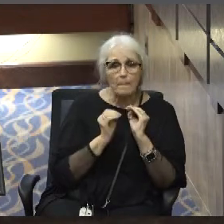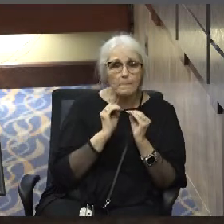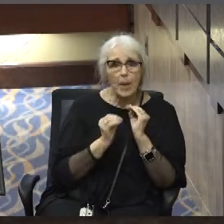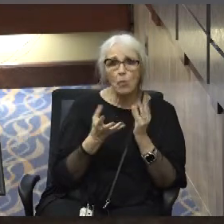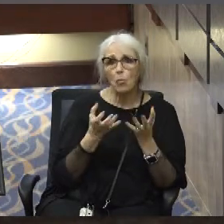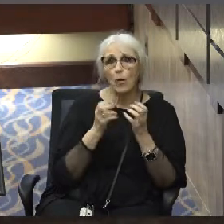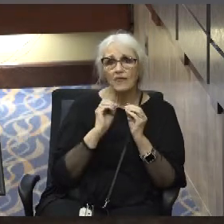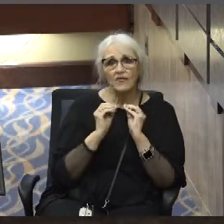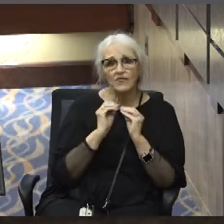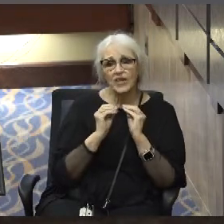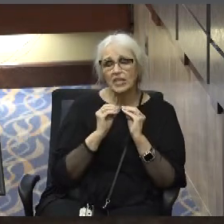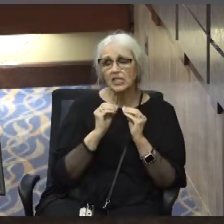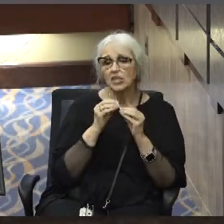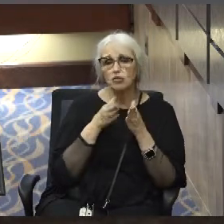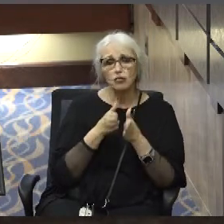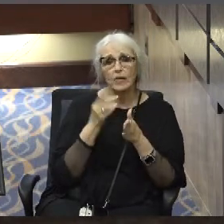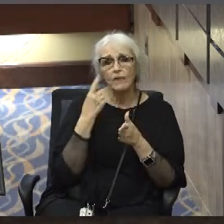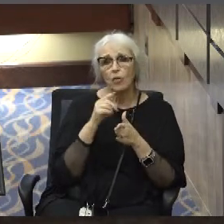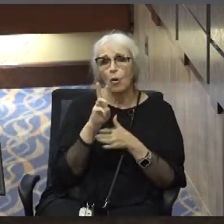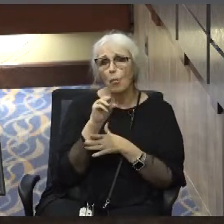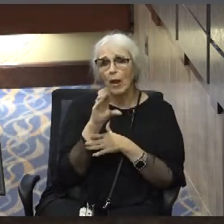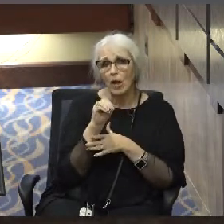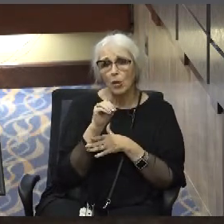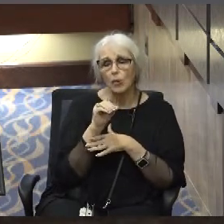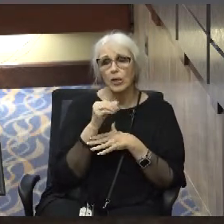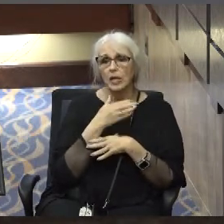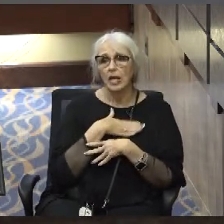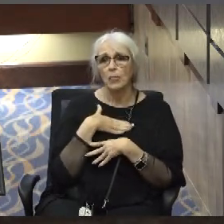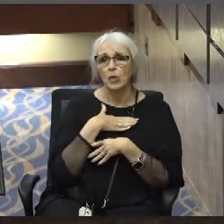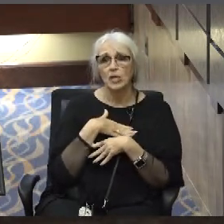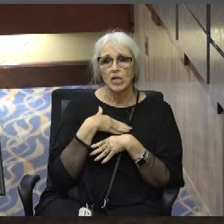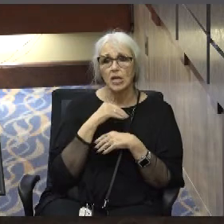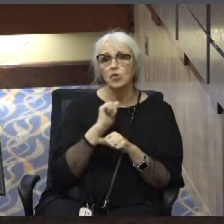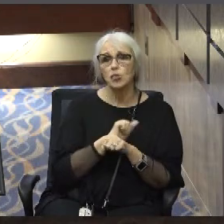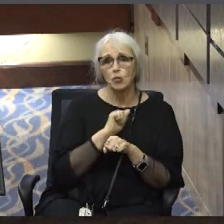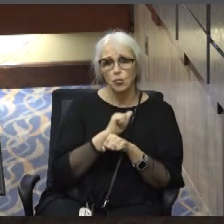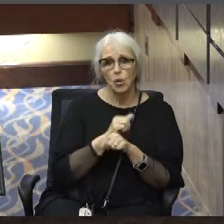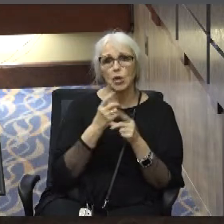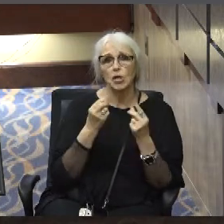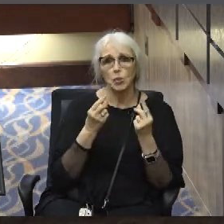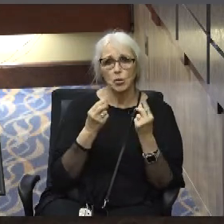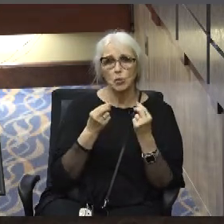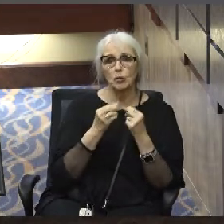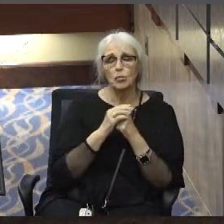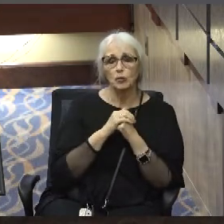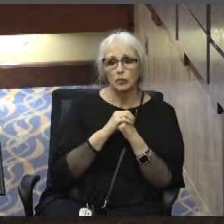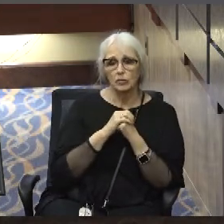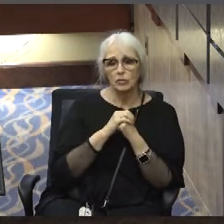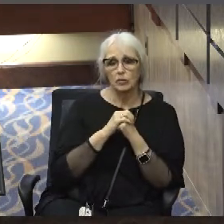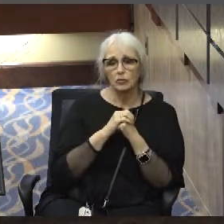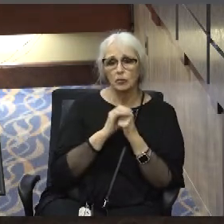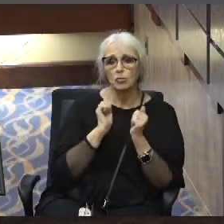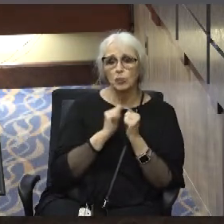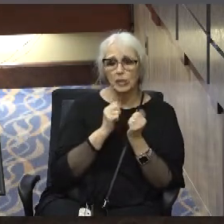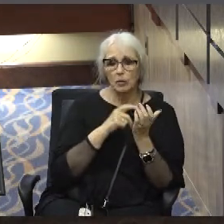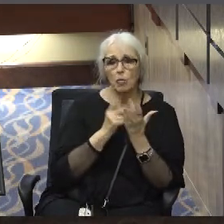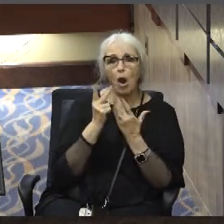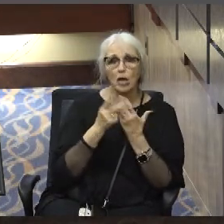streets for all Waco. And so I appreciate the work you're doing in tracking all these projects. These